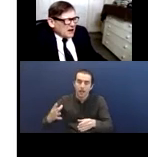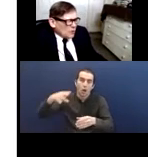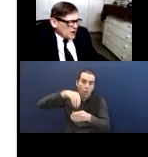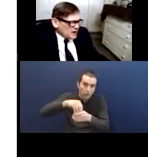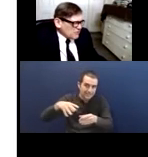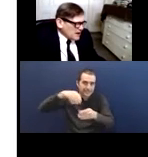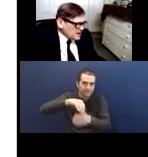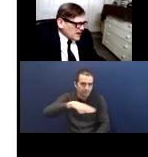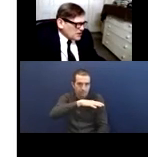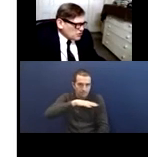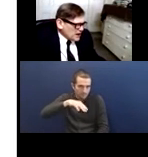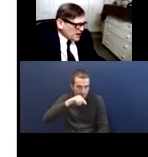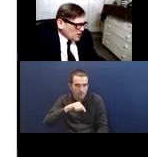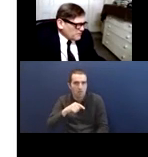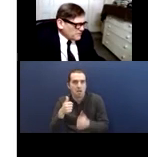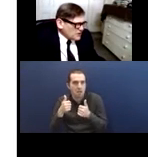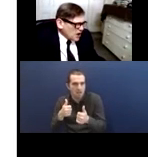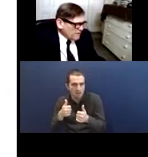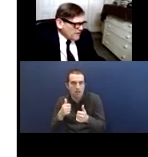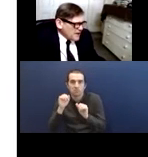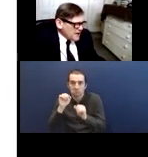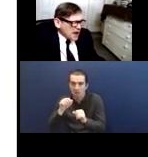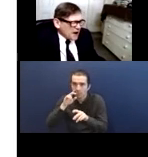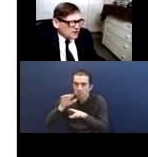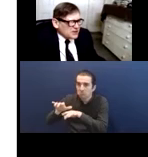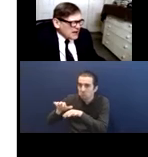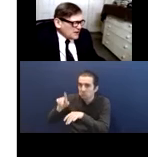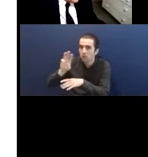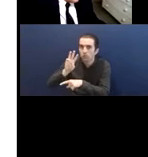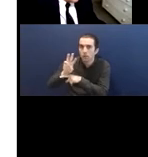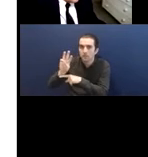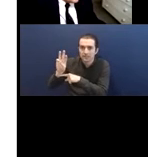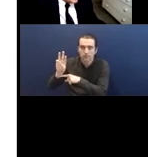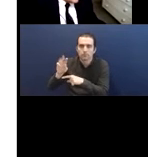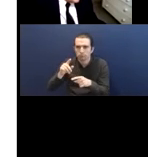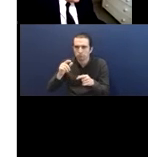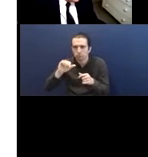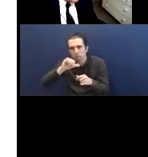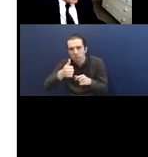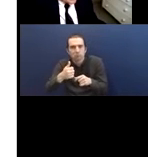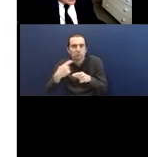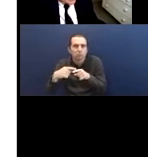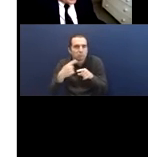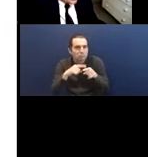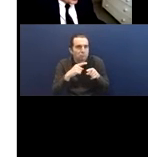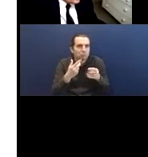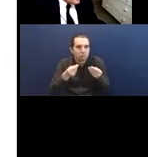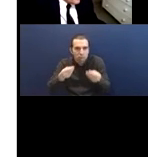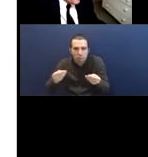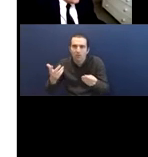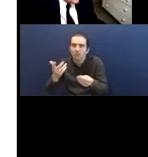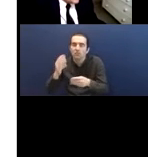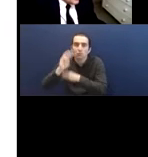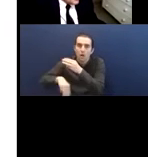in awareness raising and training of staff, parents, and the local community to create a climate